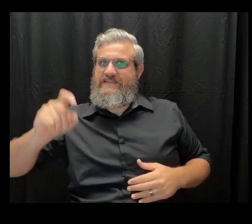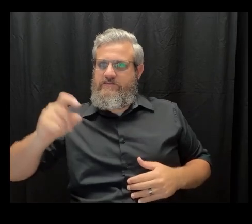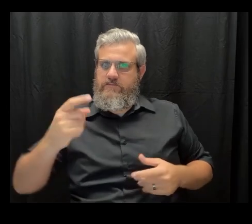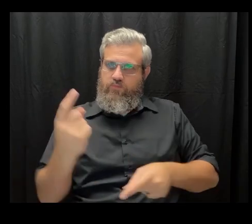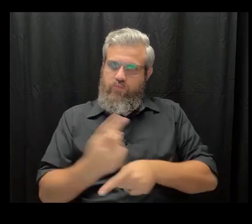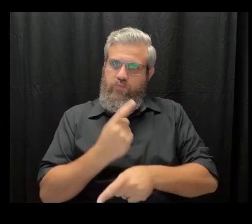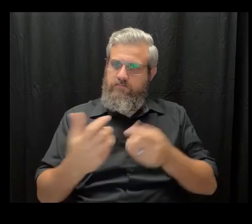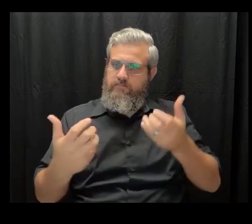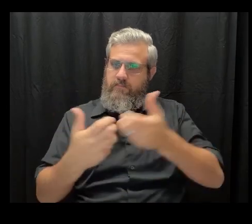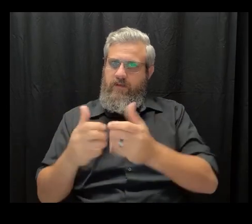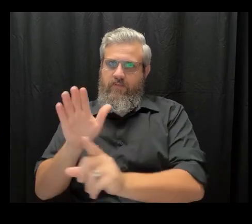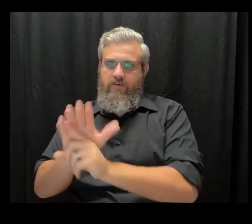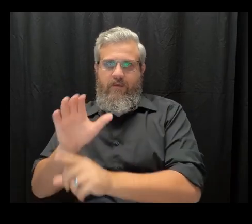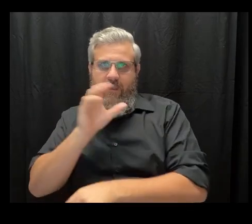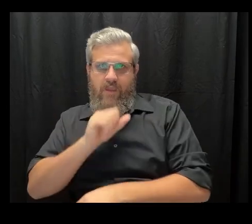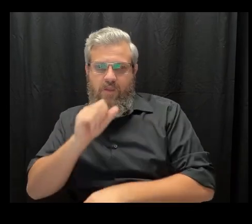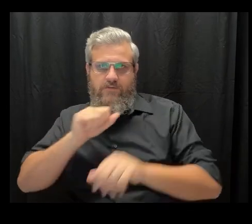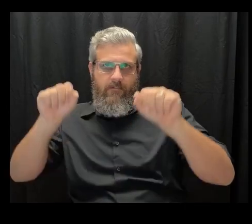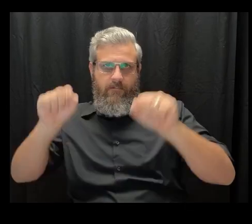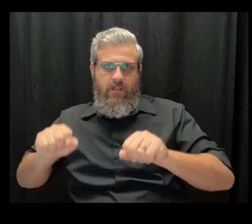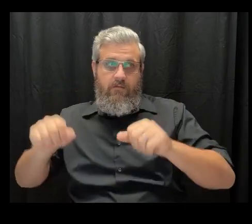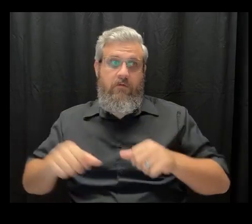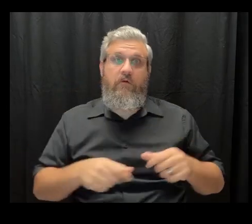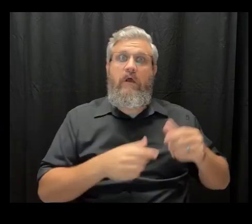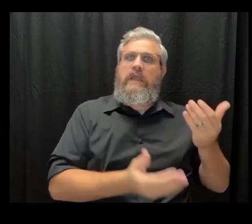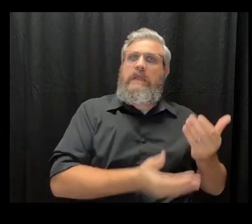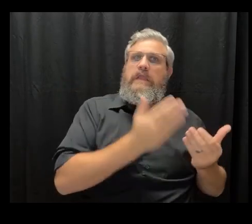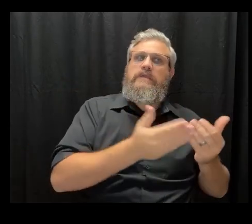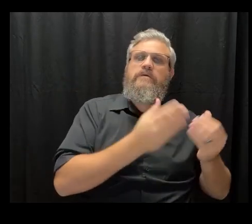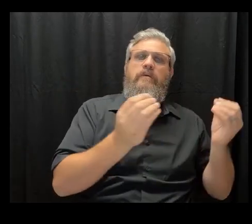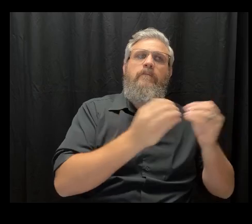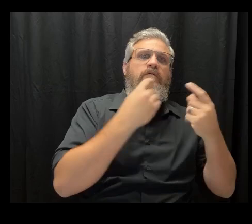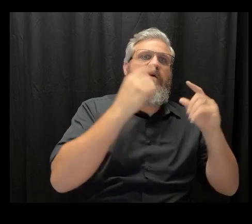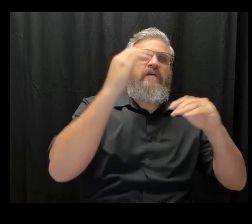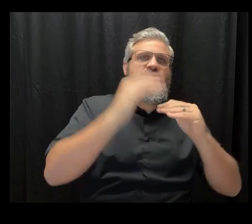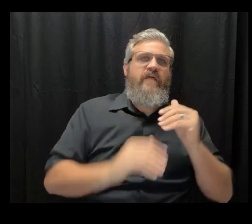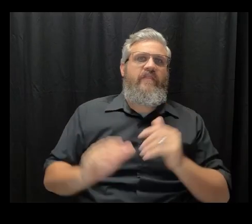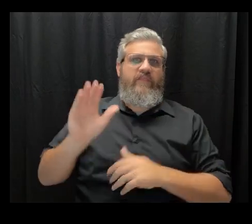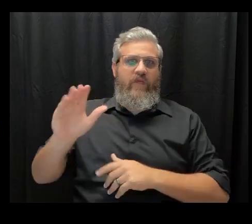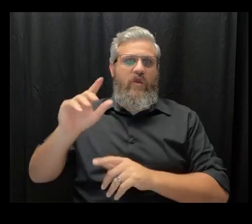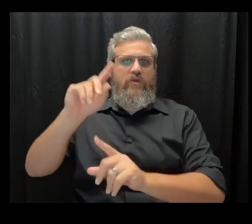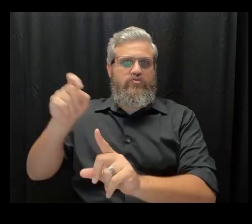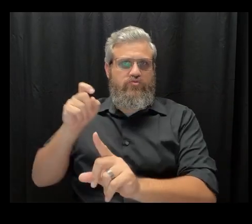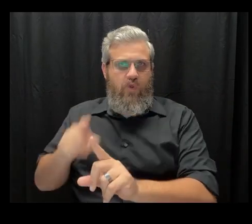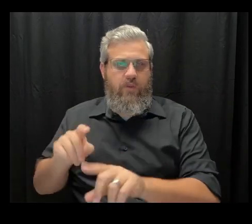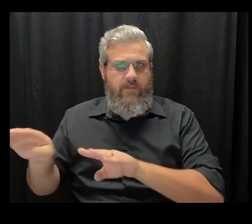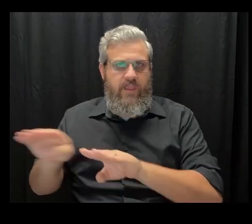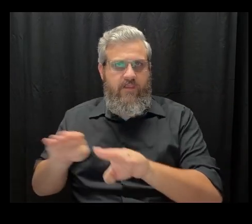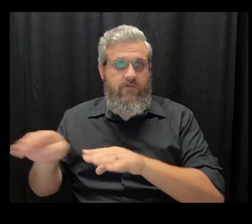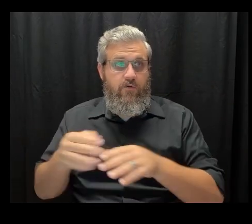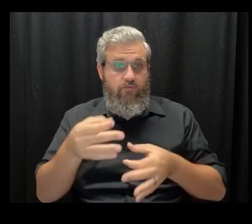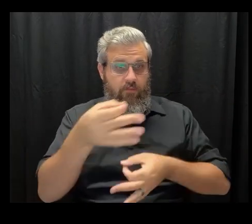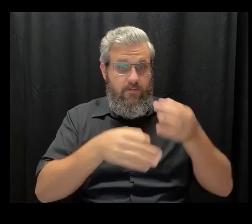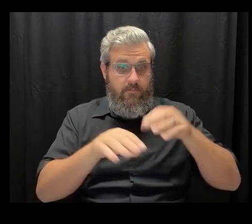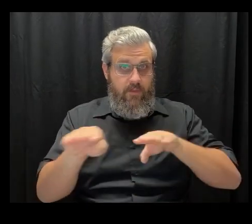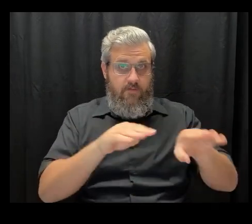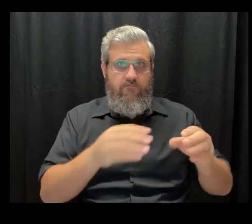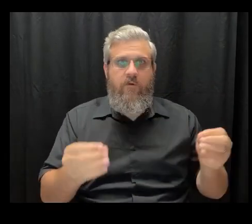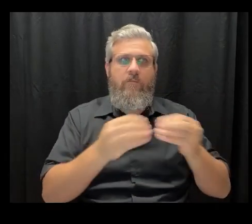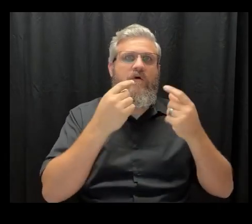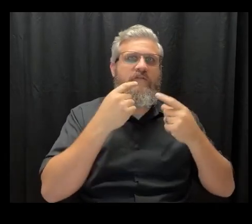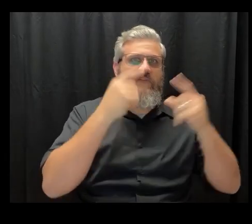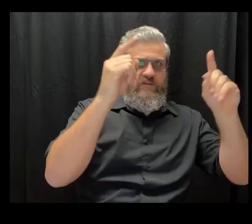easier and more effective than the target behavior. Replacement behaviors are considered more effective than the target behavior when they result